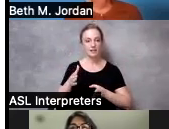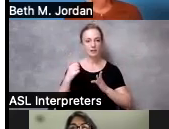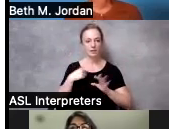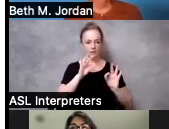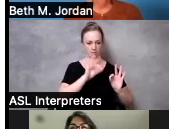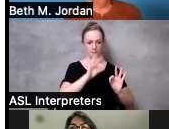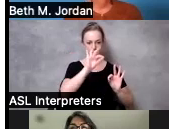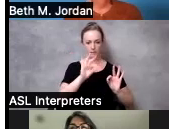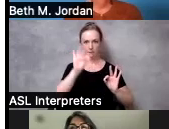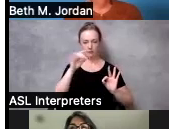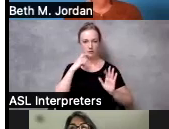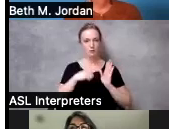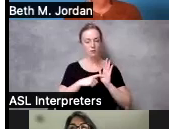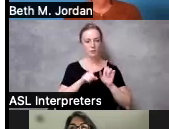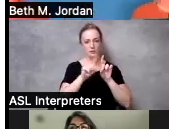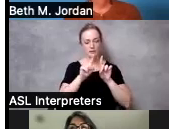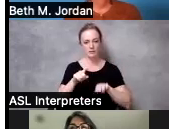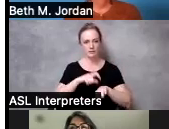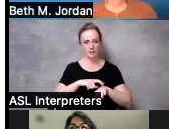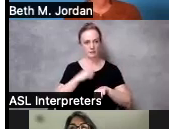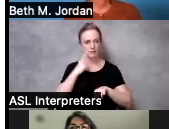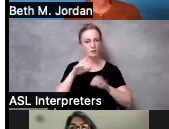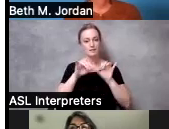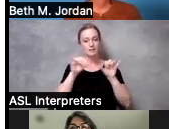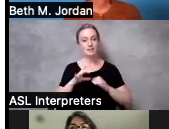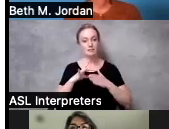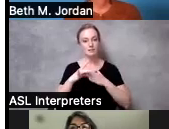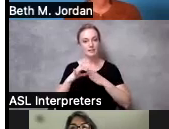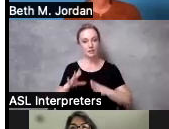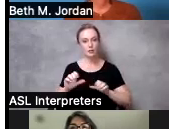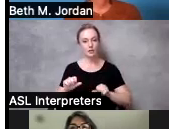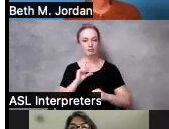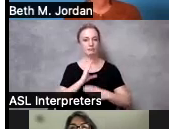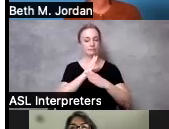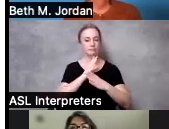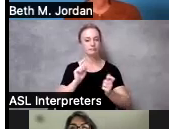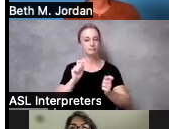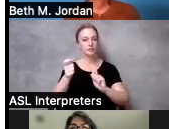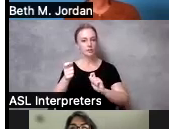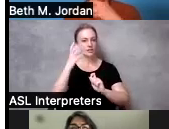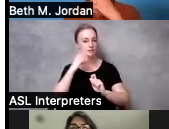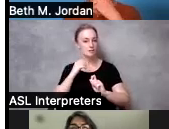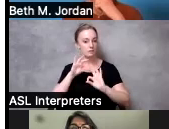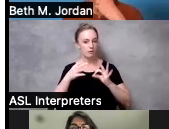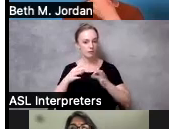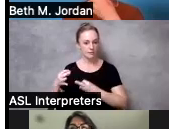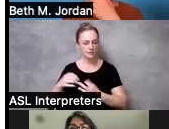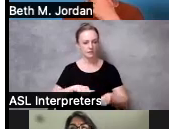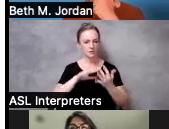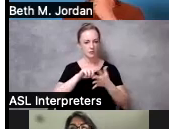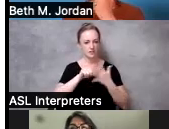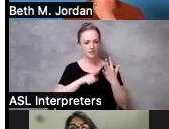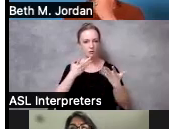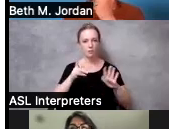pathway for system leaders to really intervene and change the experience of families and address those